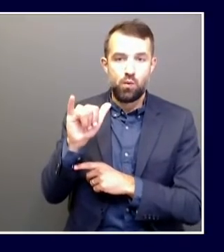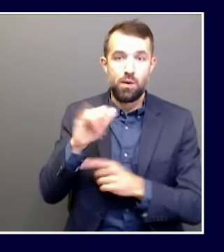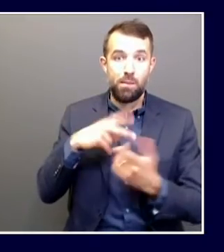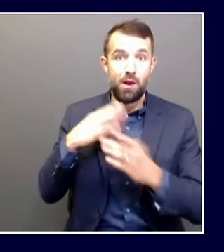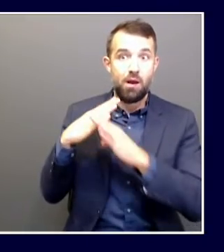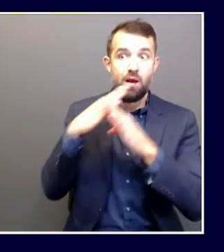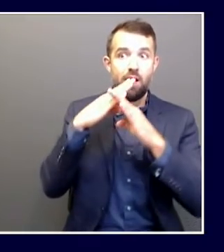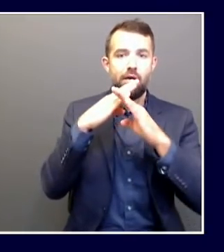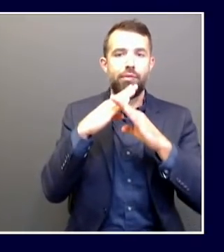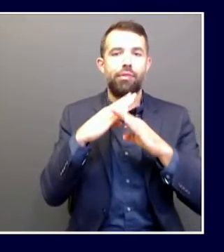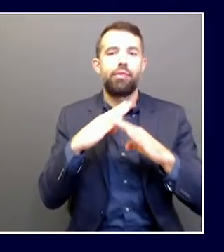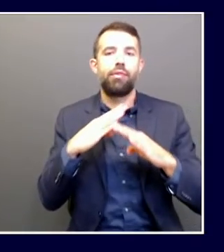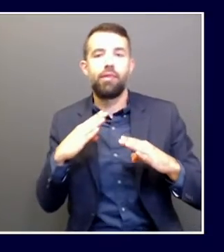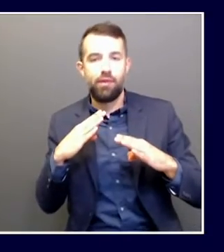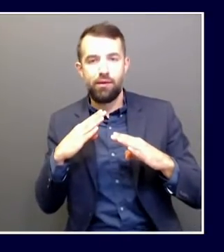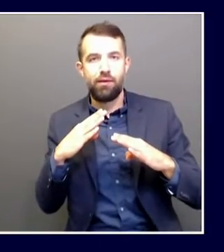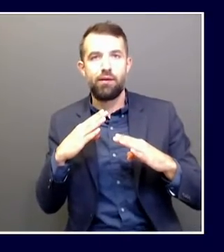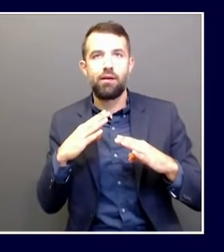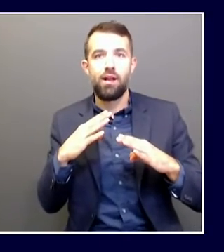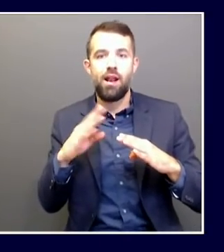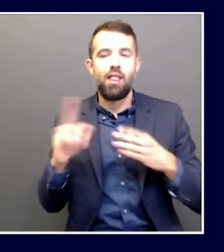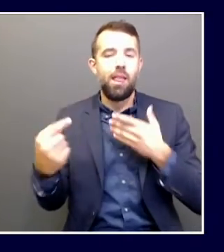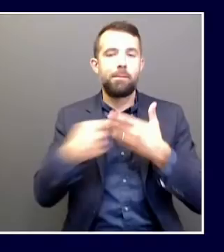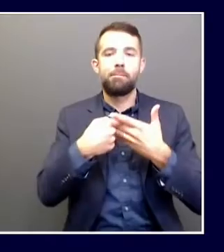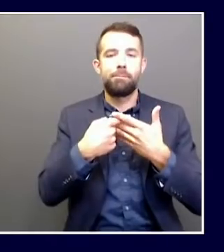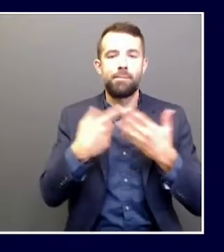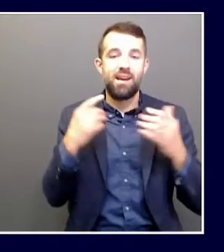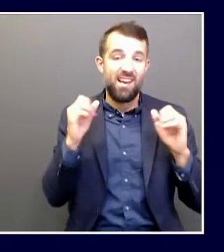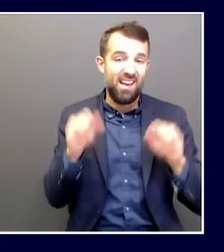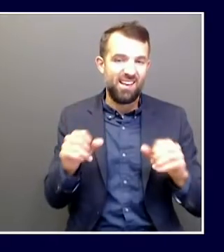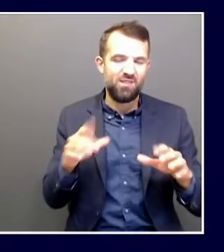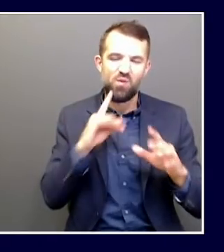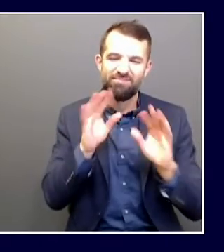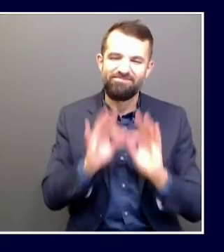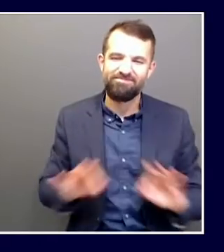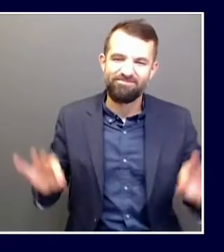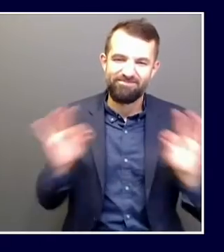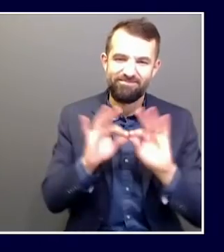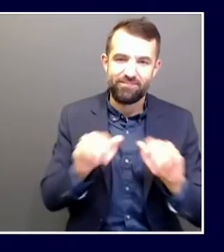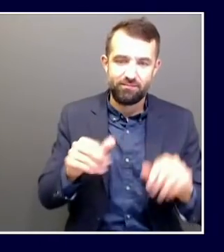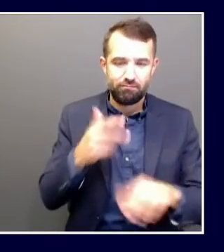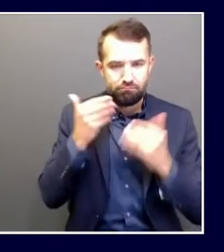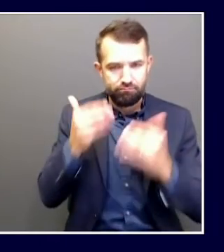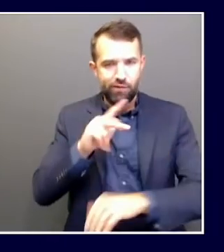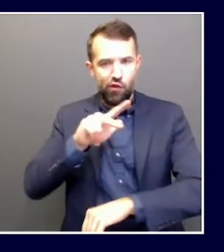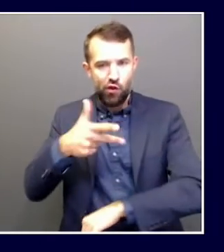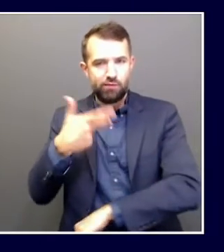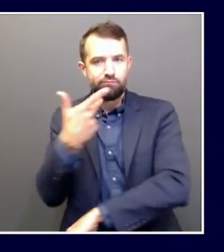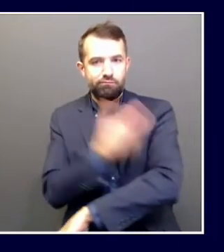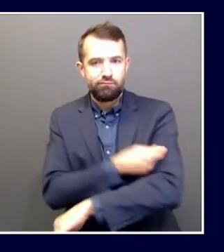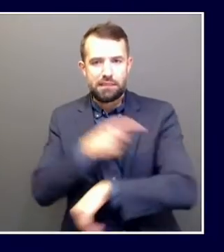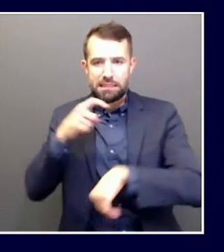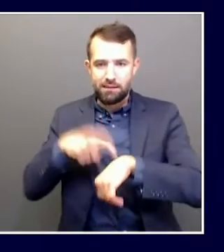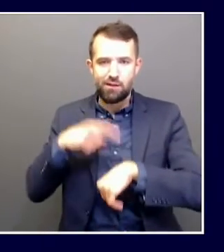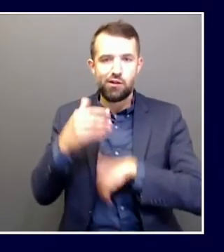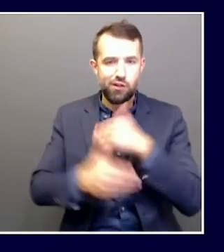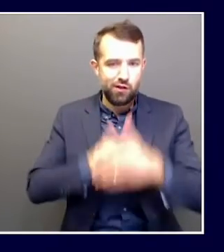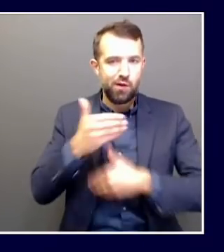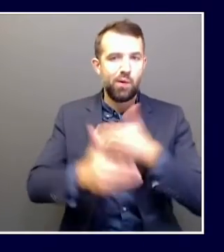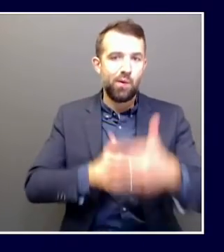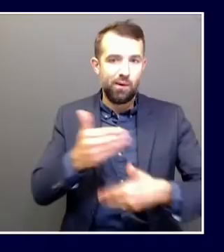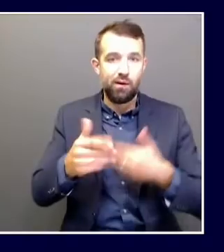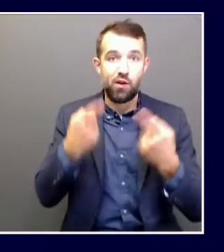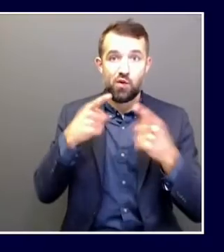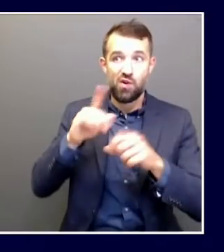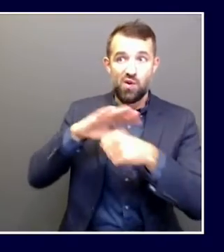two things, in tandem with one another, waning immunity plus the Delta variant, explain the case for why boosters are